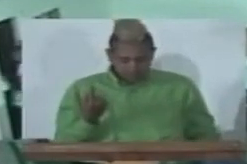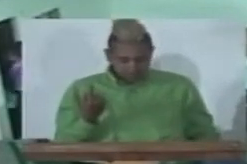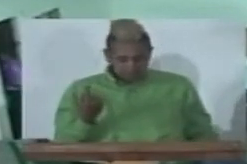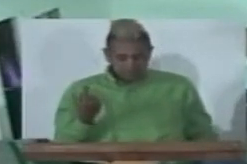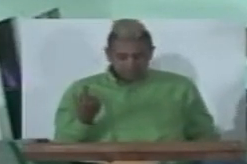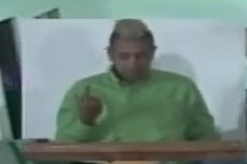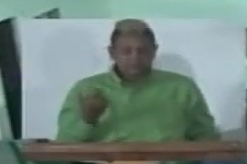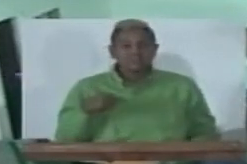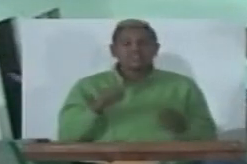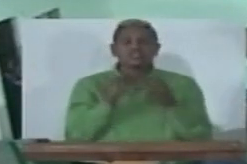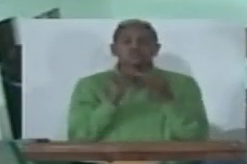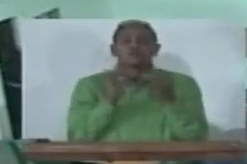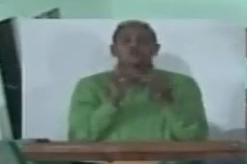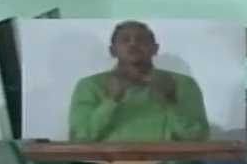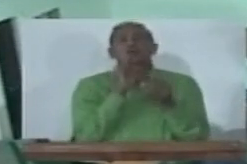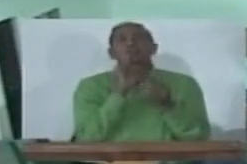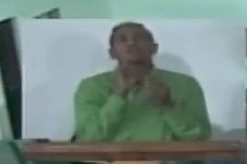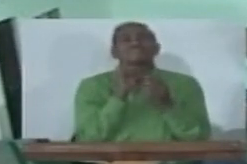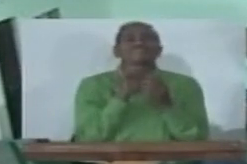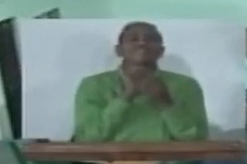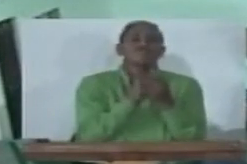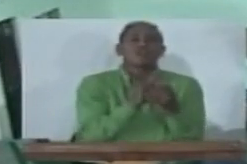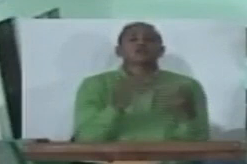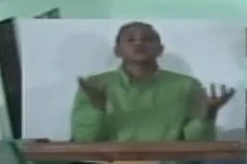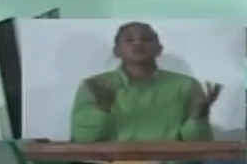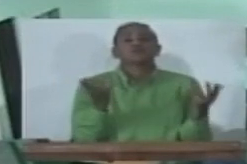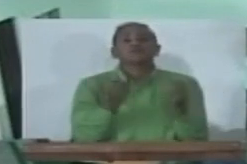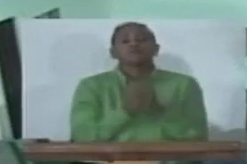this motion speaks about